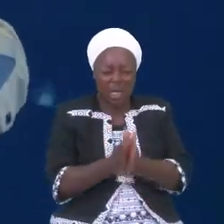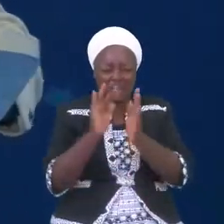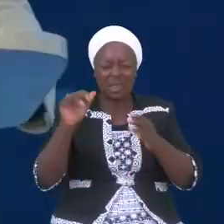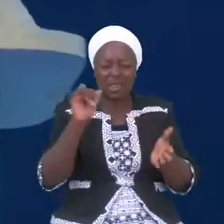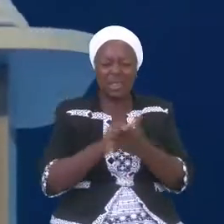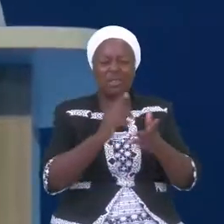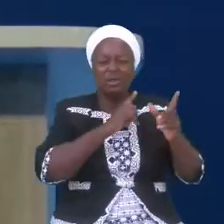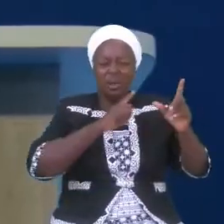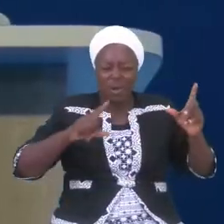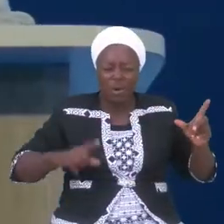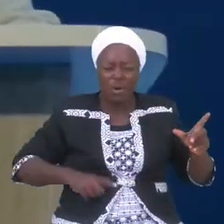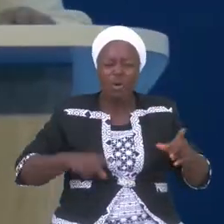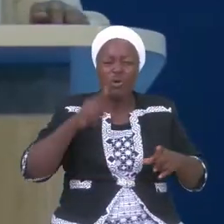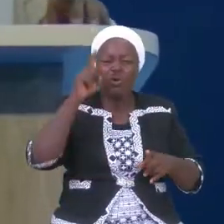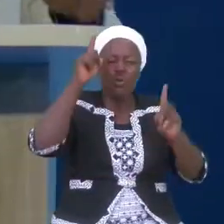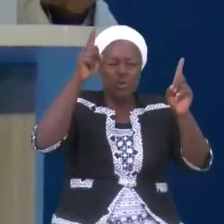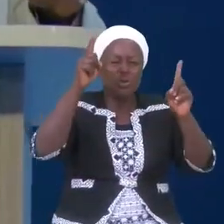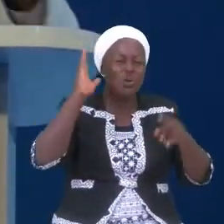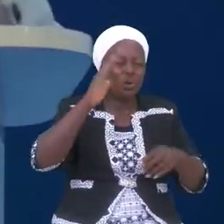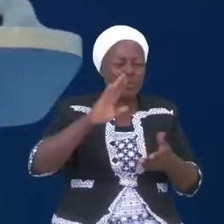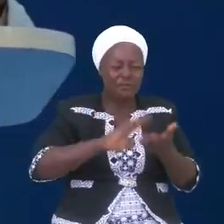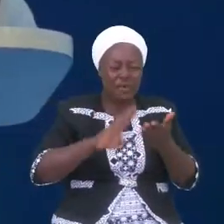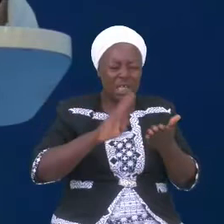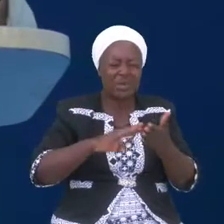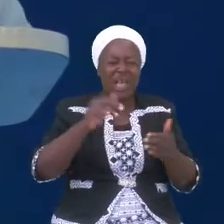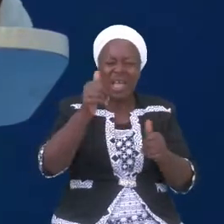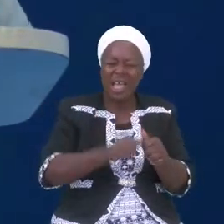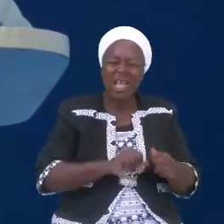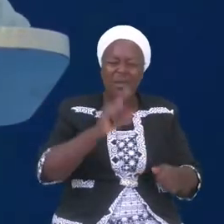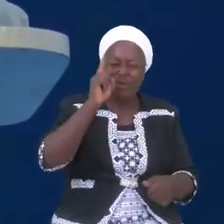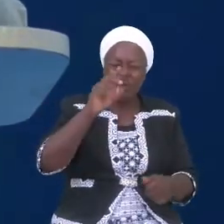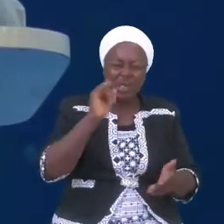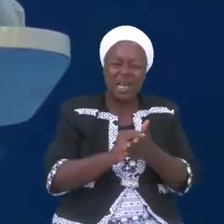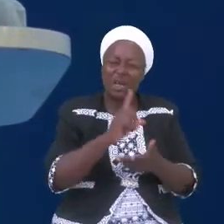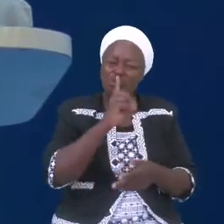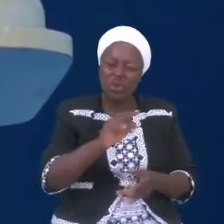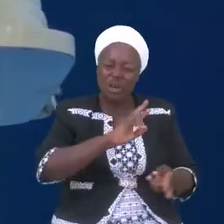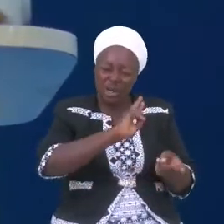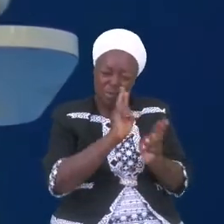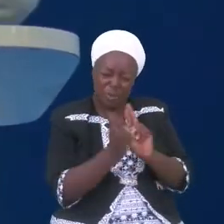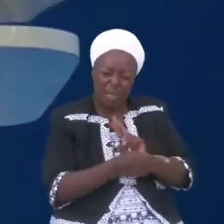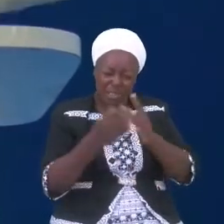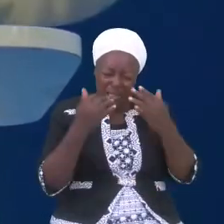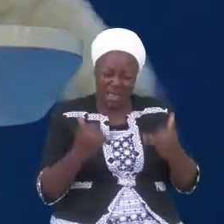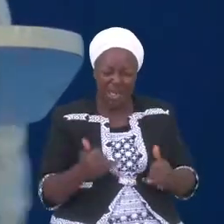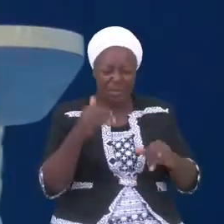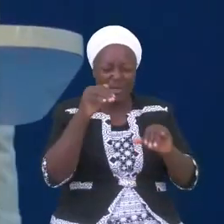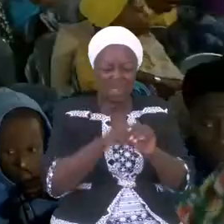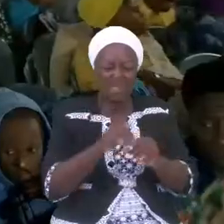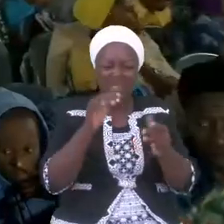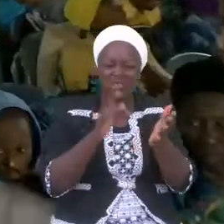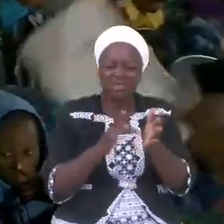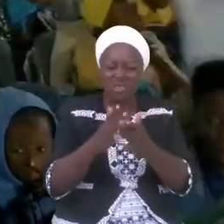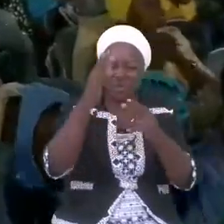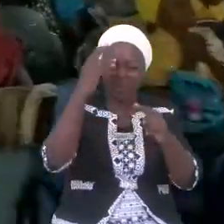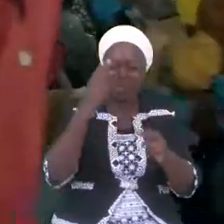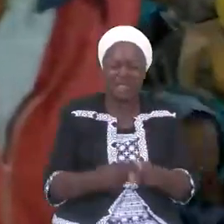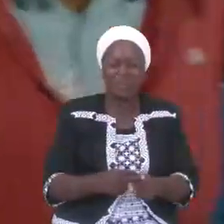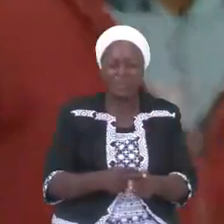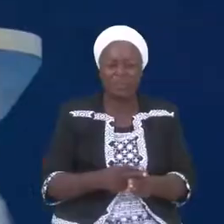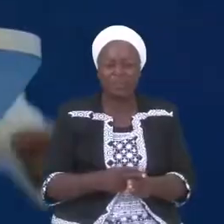Lord, you forgive everyone that truly repents now in Jesus'